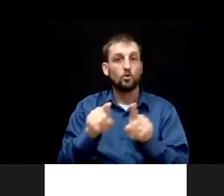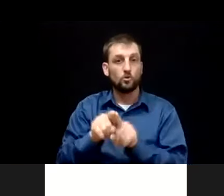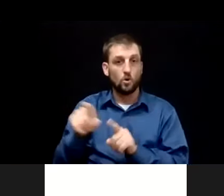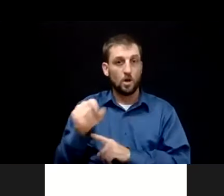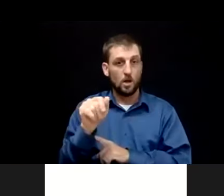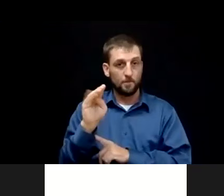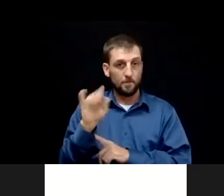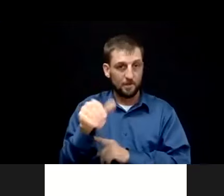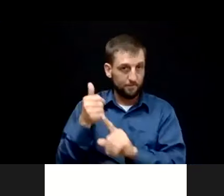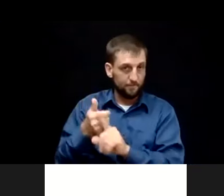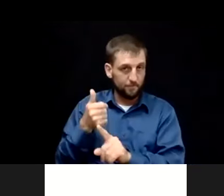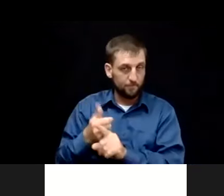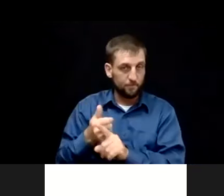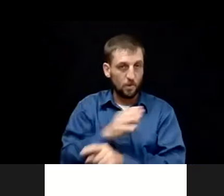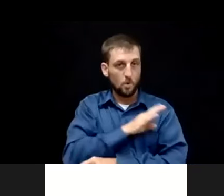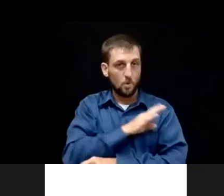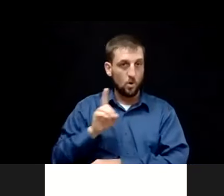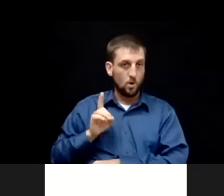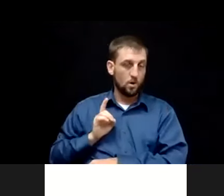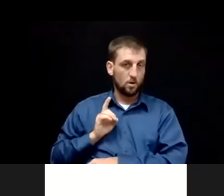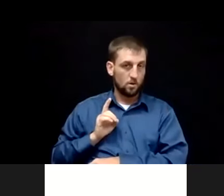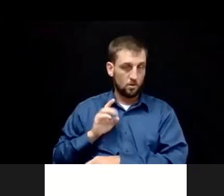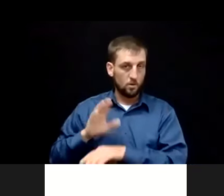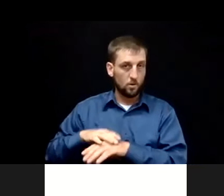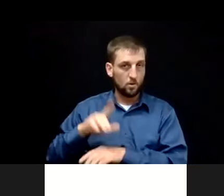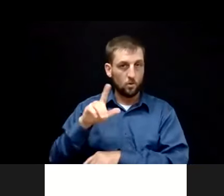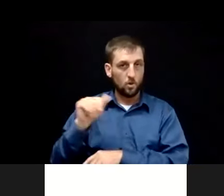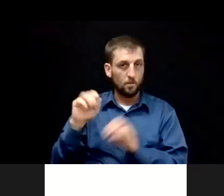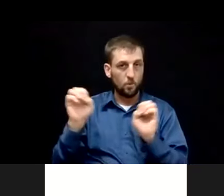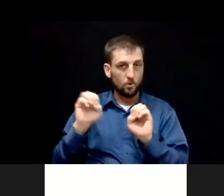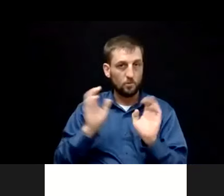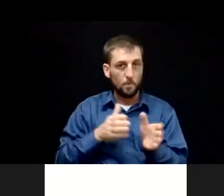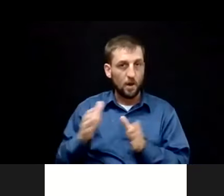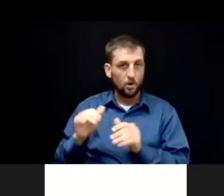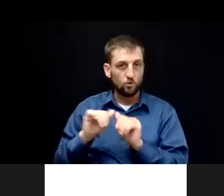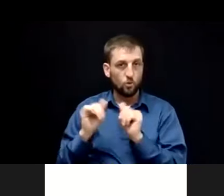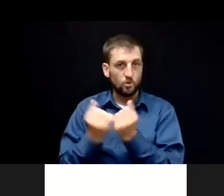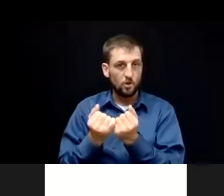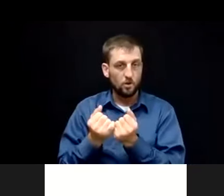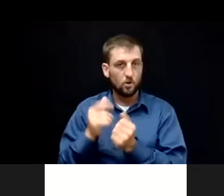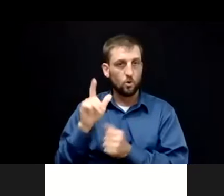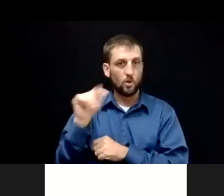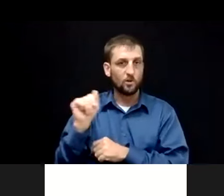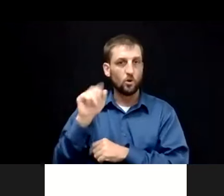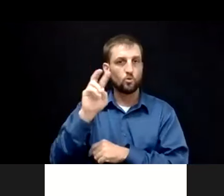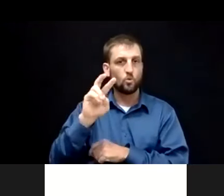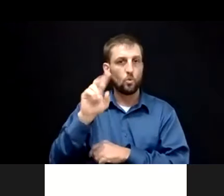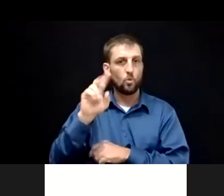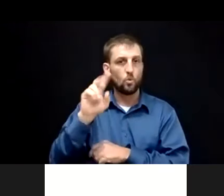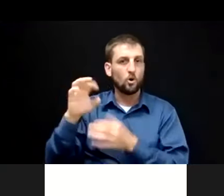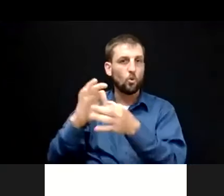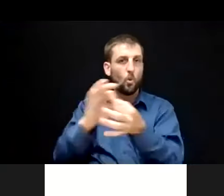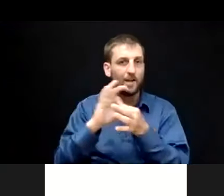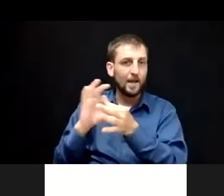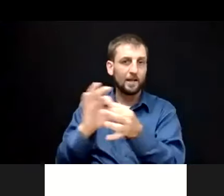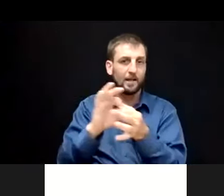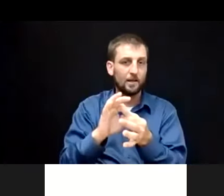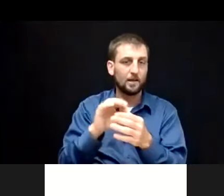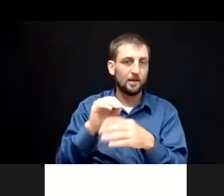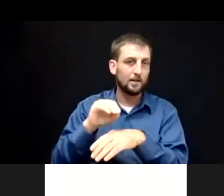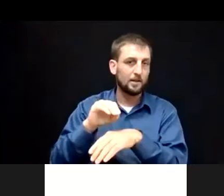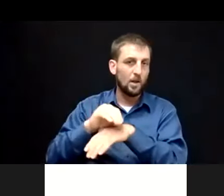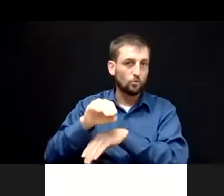the Louisiana Emergency Preparedness Association and the Louisiana 211 Coordinating Council, and she is a former member of